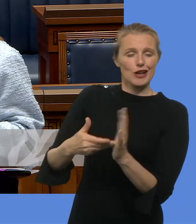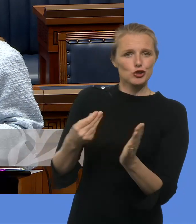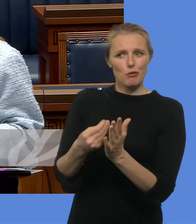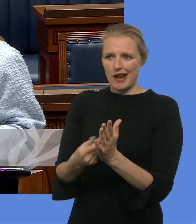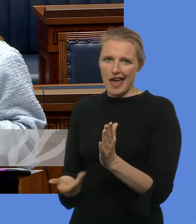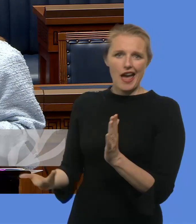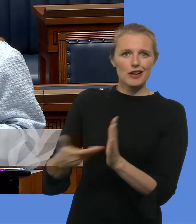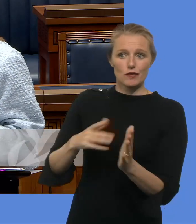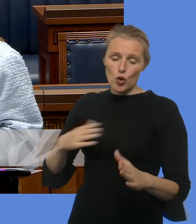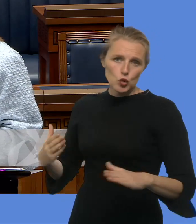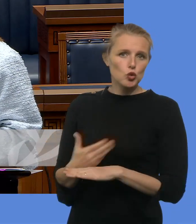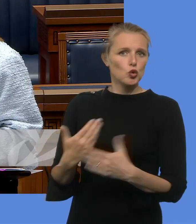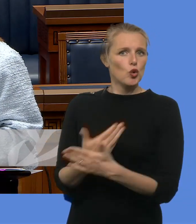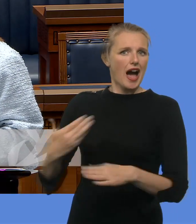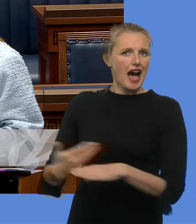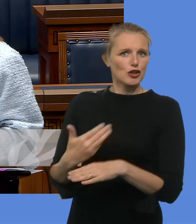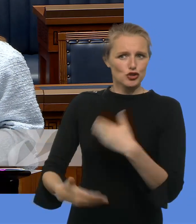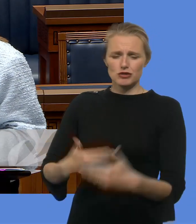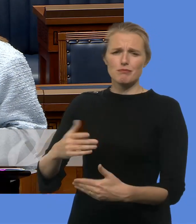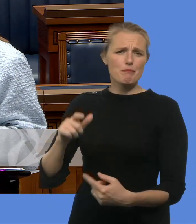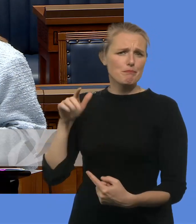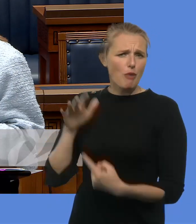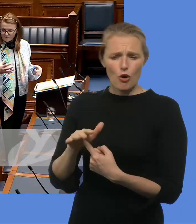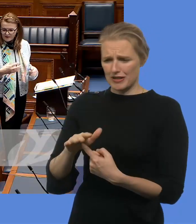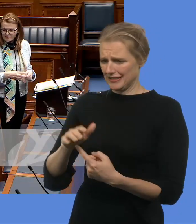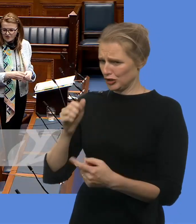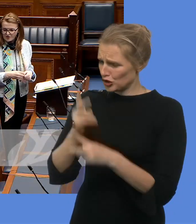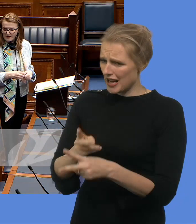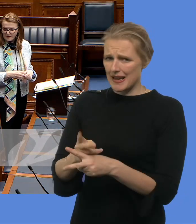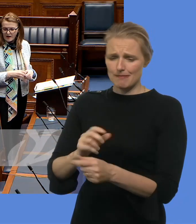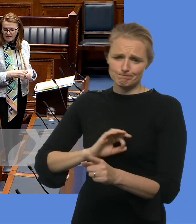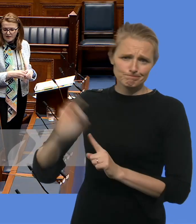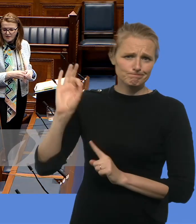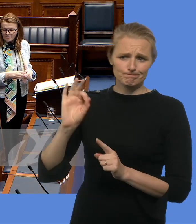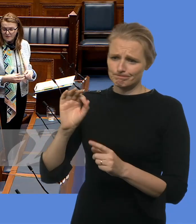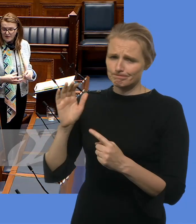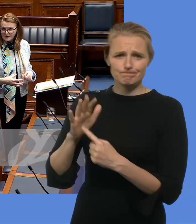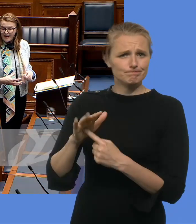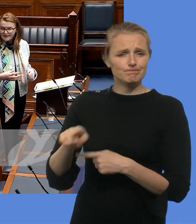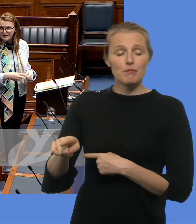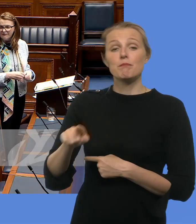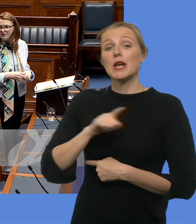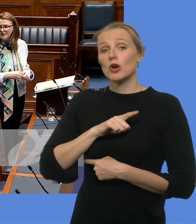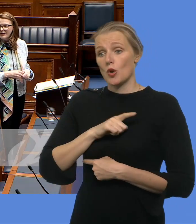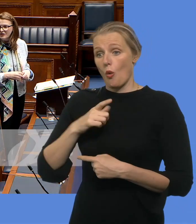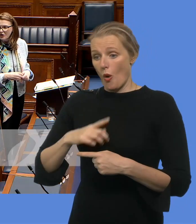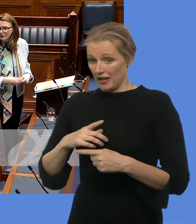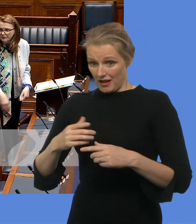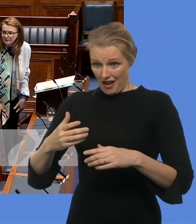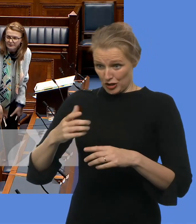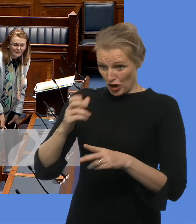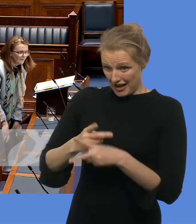limit of our ambitions in respect of childcare. And hopefully we'll be in a position to be able to allocate or to be able to add to that funding in